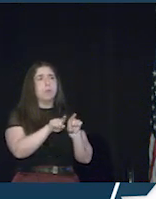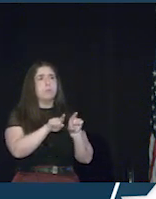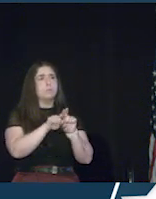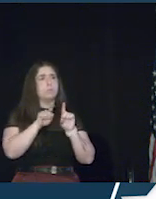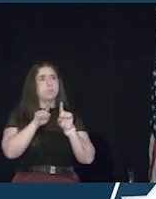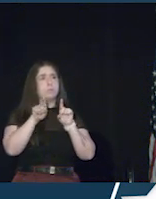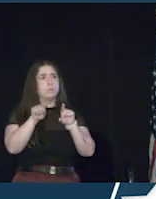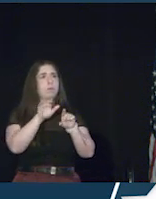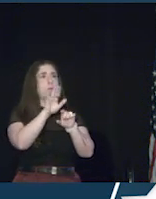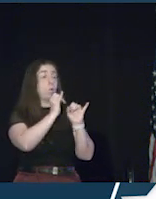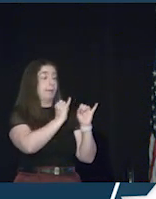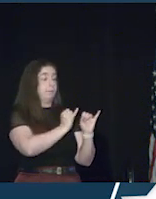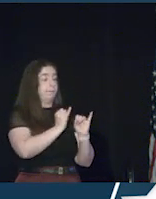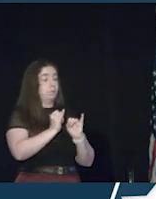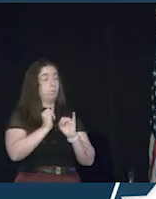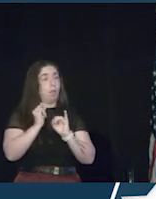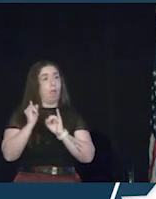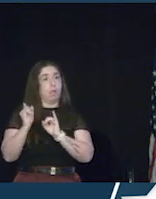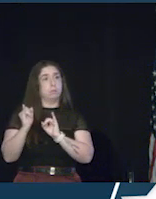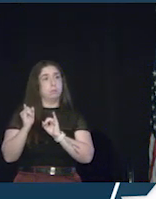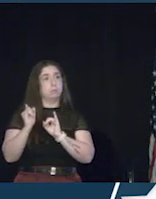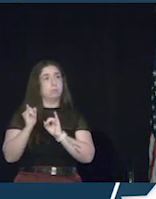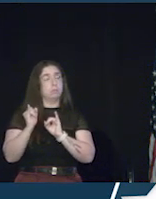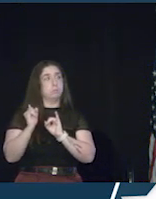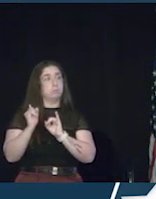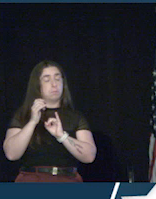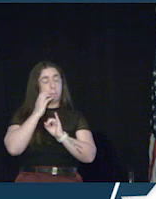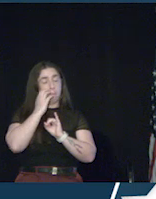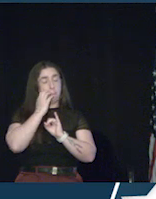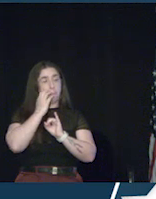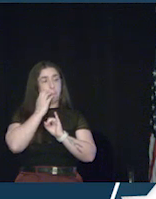your individualized